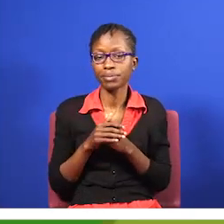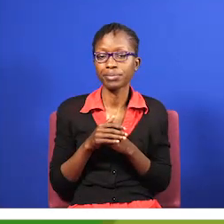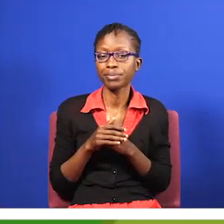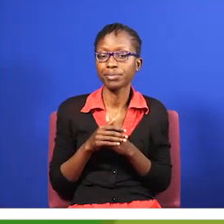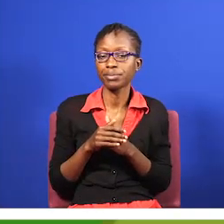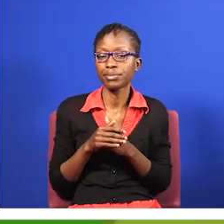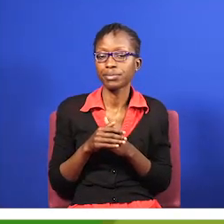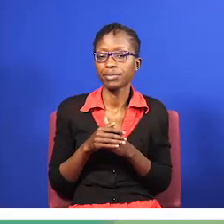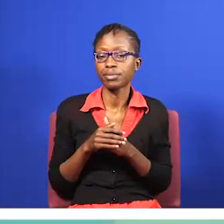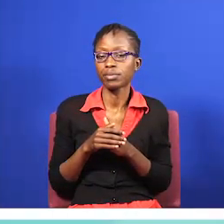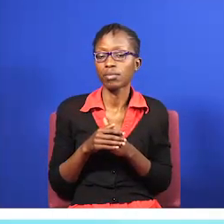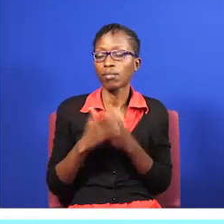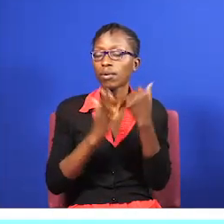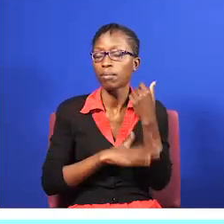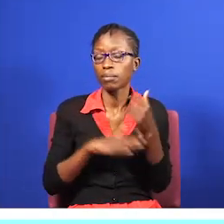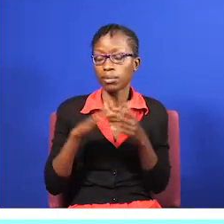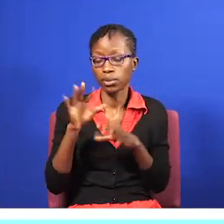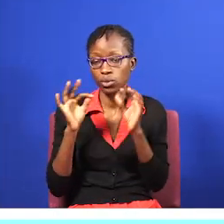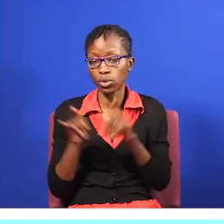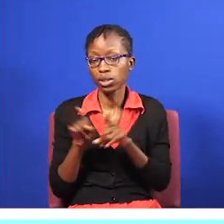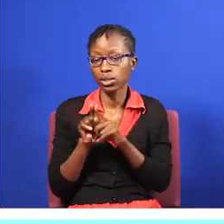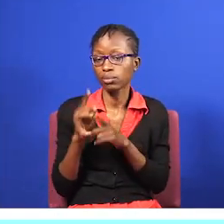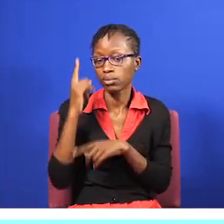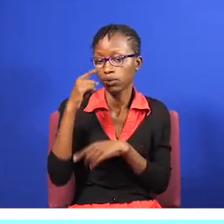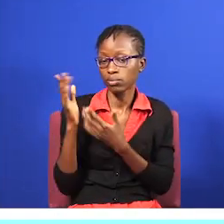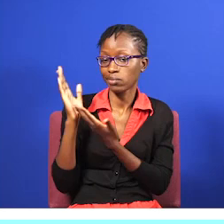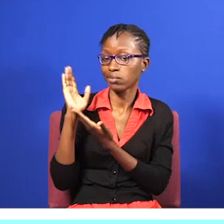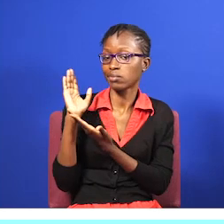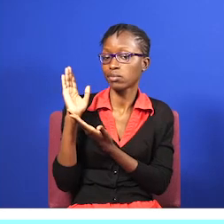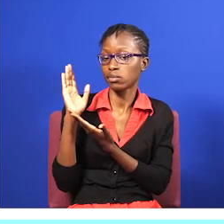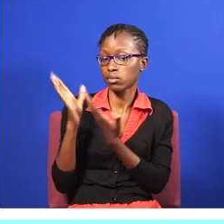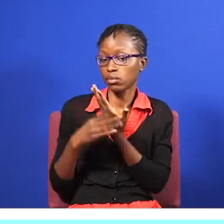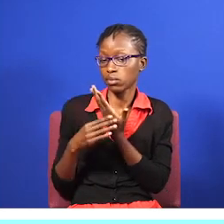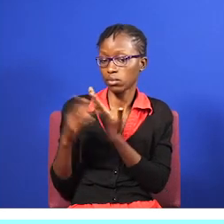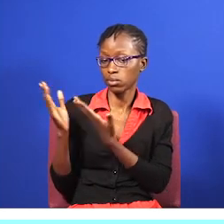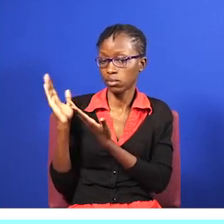bad choices, you draw a circle and write